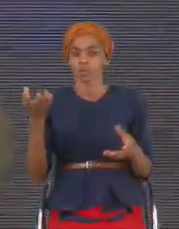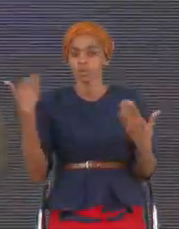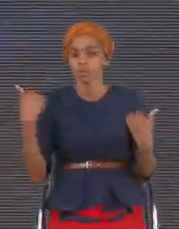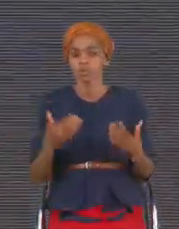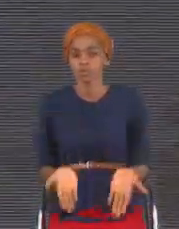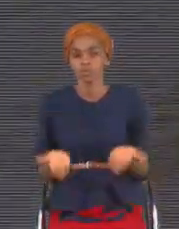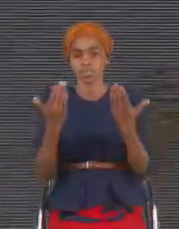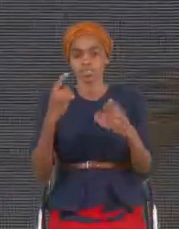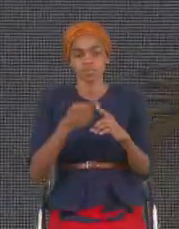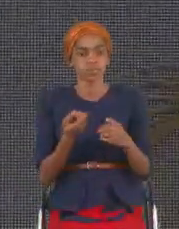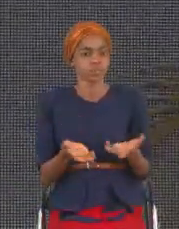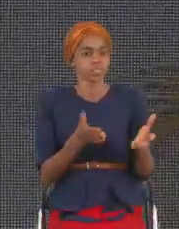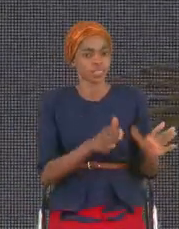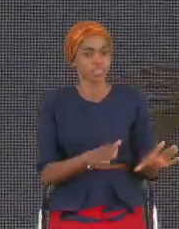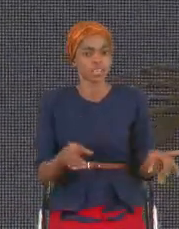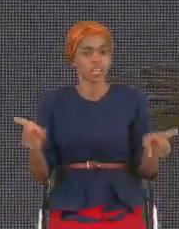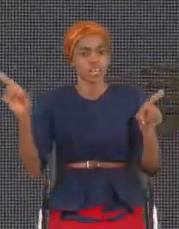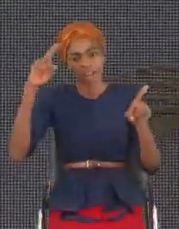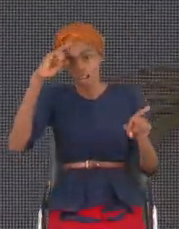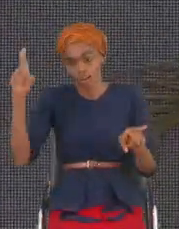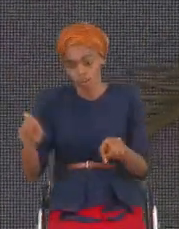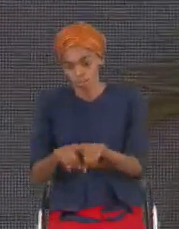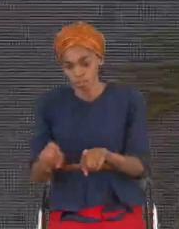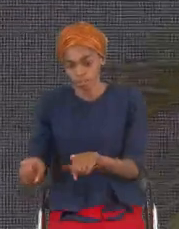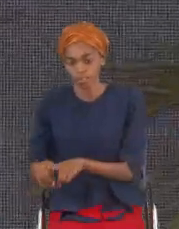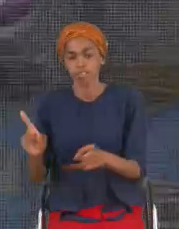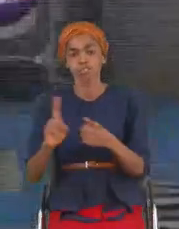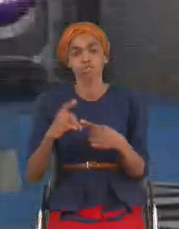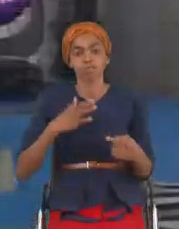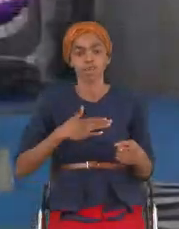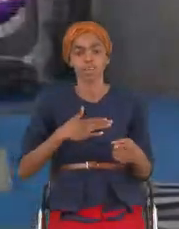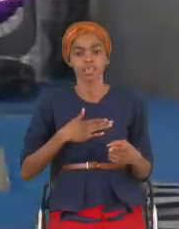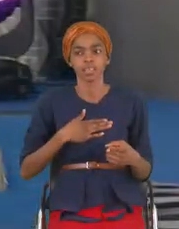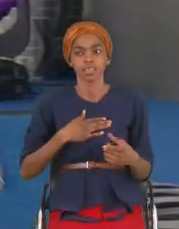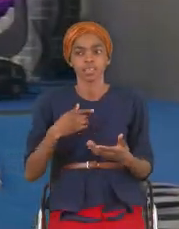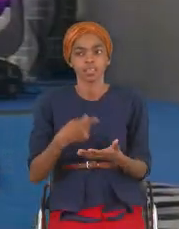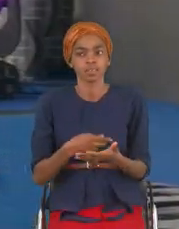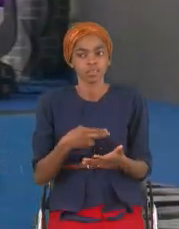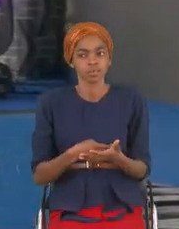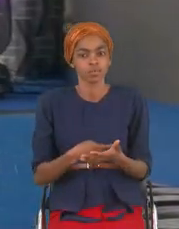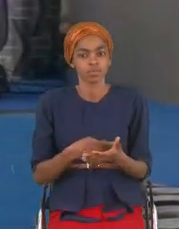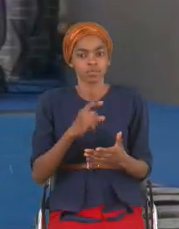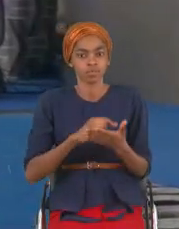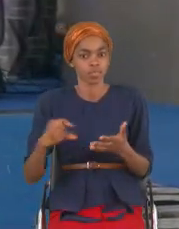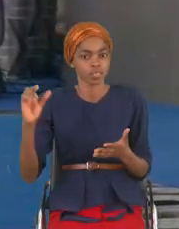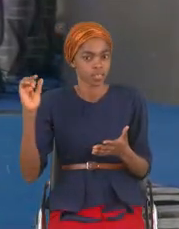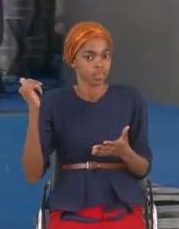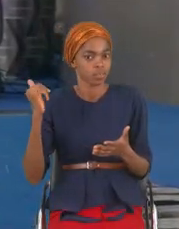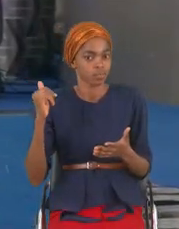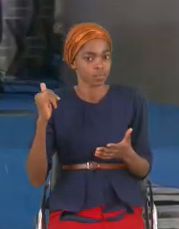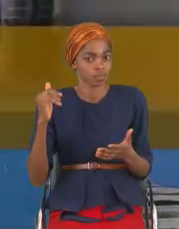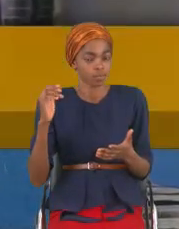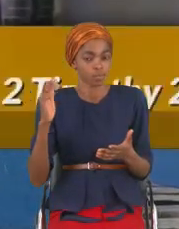dead according to my gospel. Verse 15 now, study to show